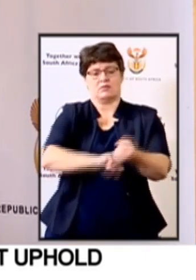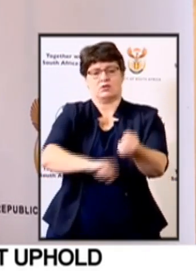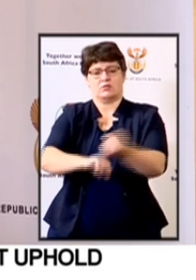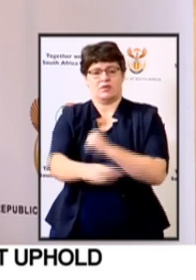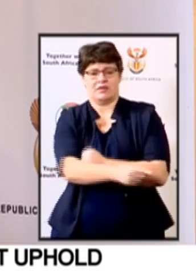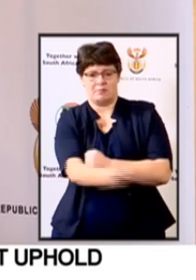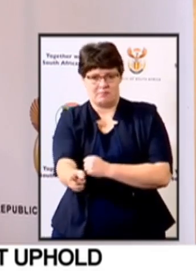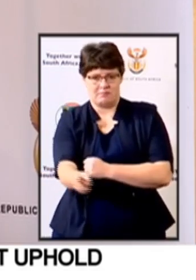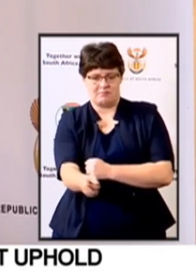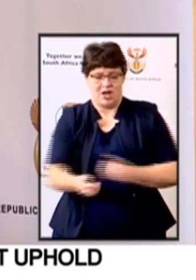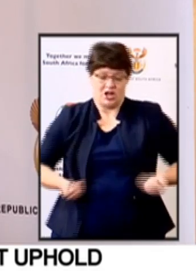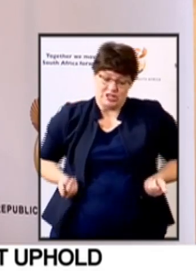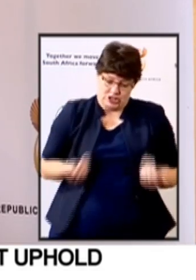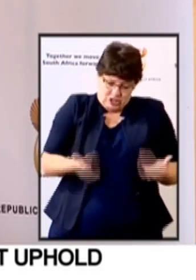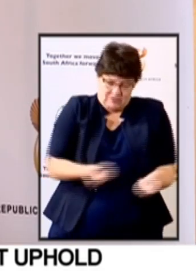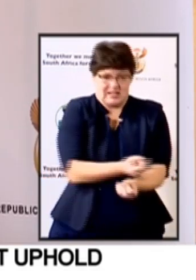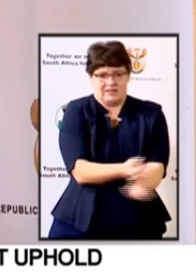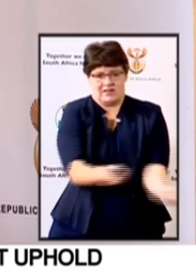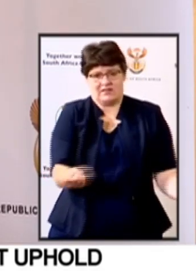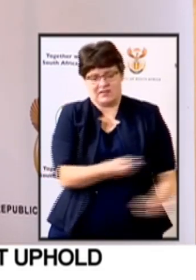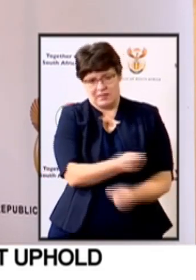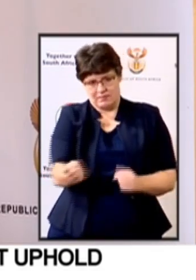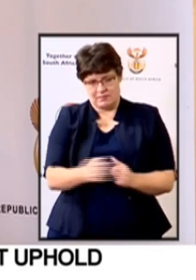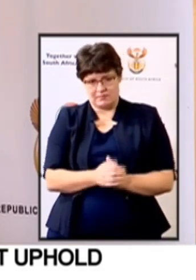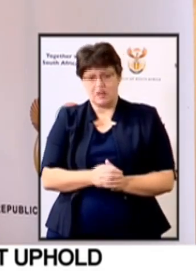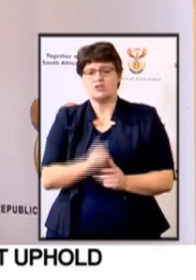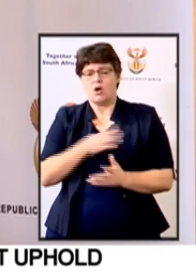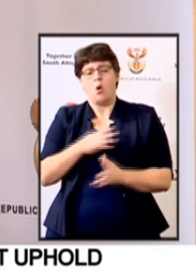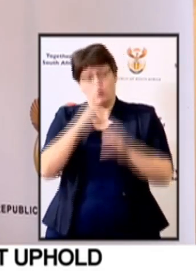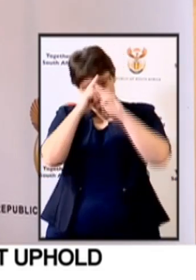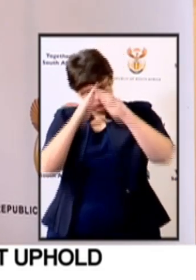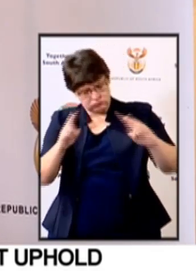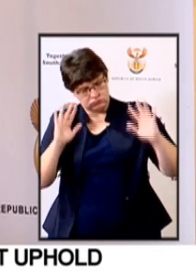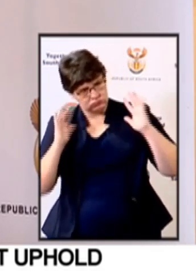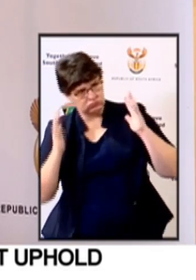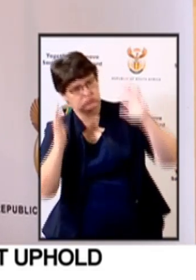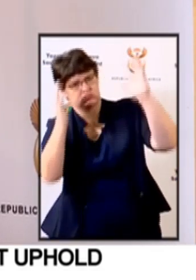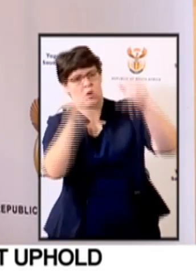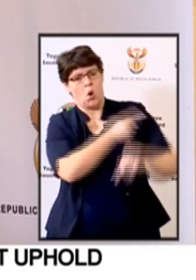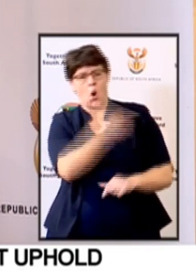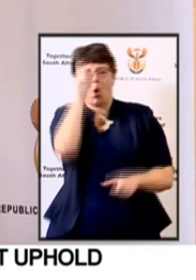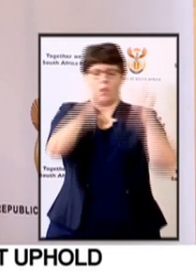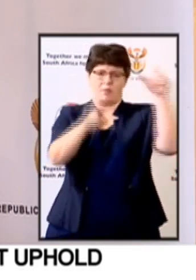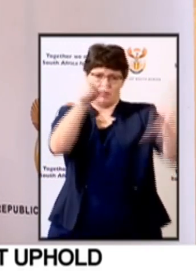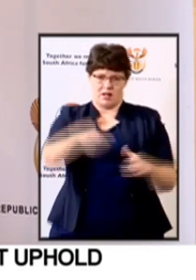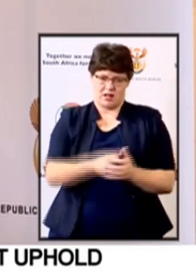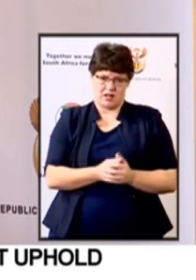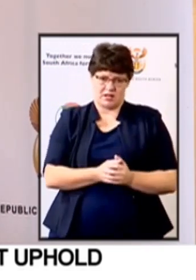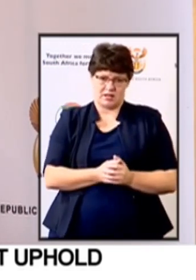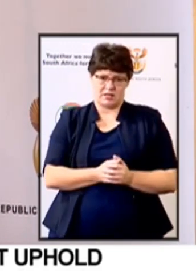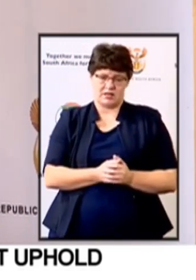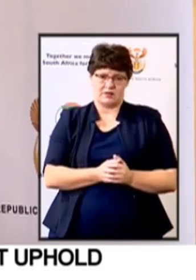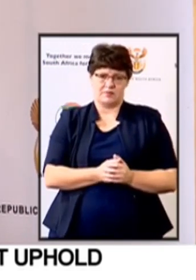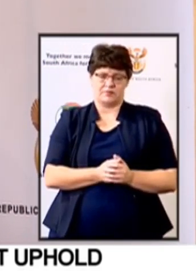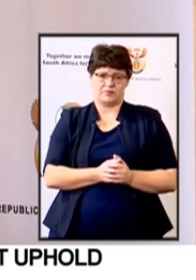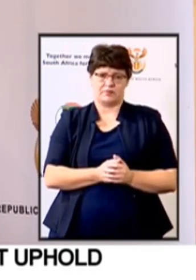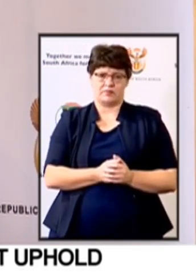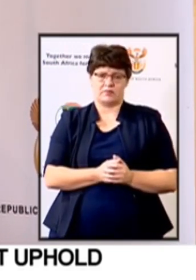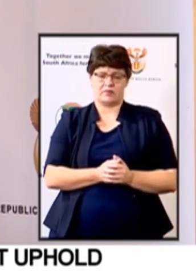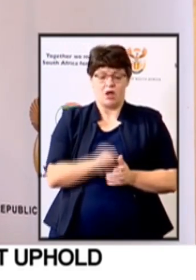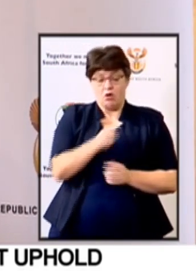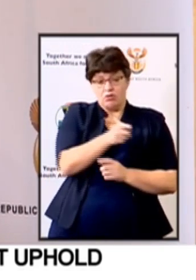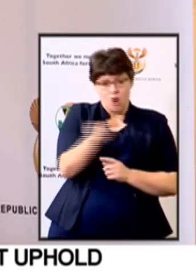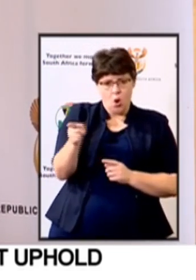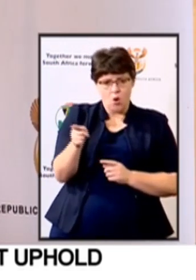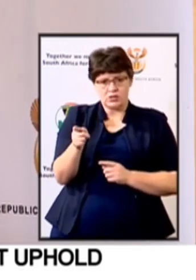this opportunity to honor all our public servants in the country, especially those who are not working from